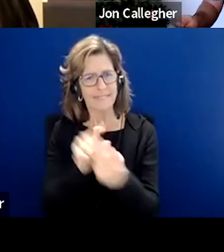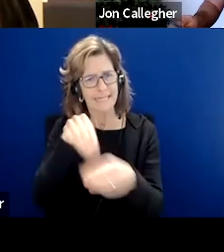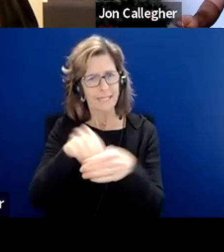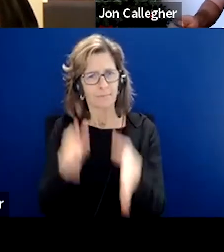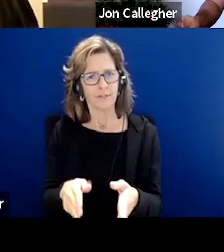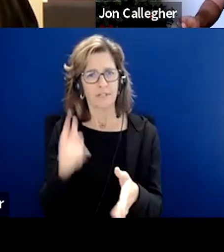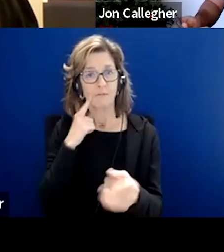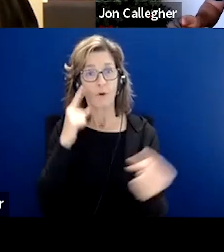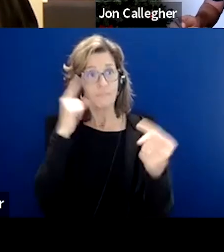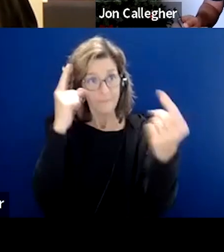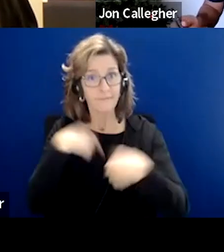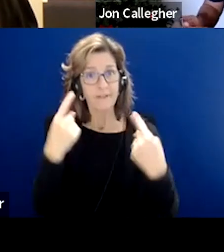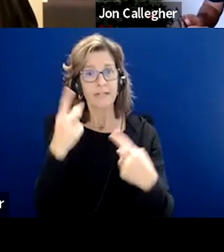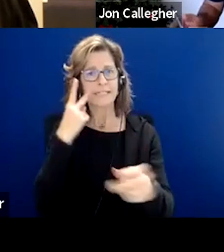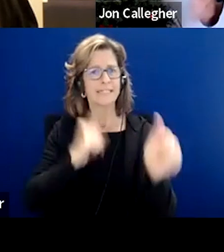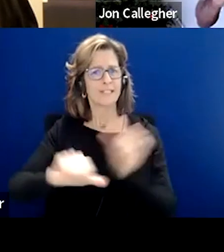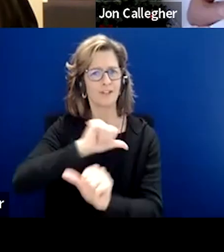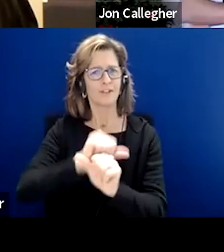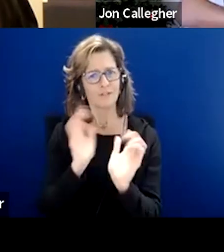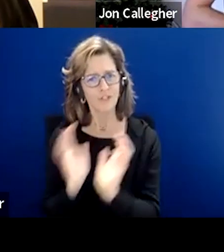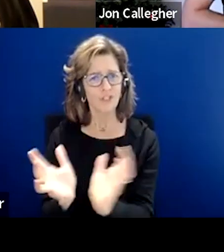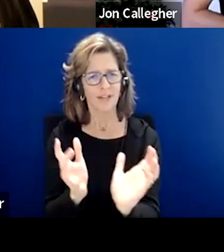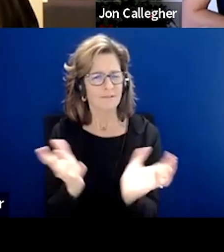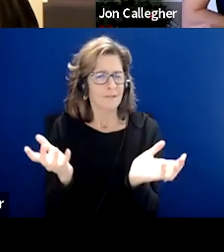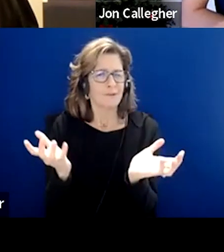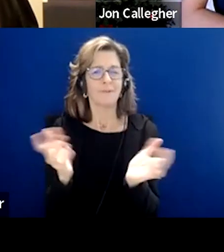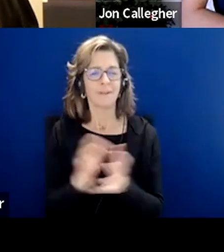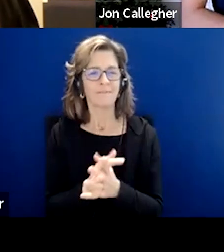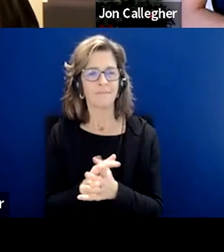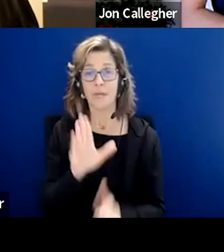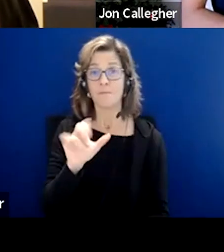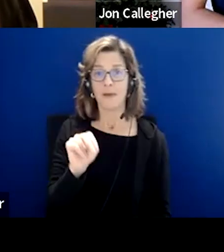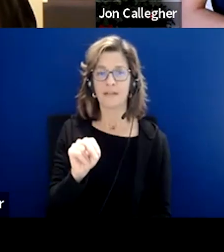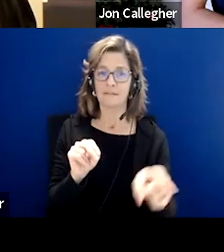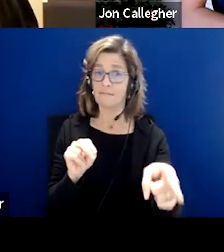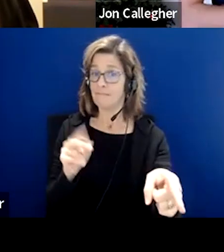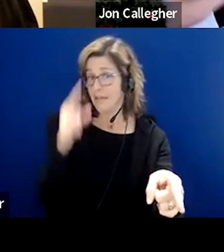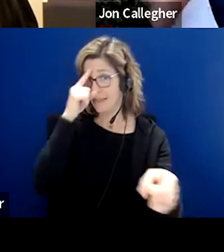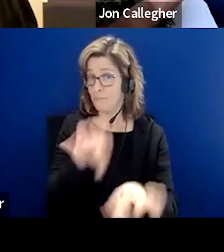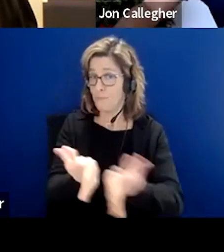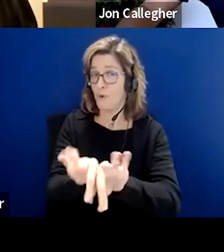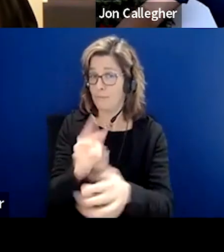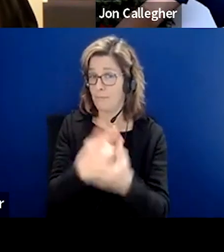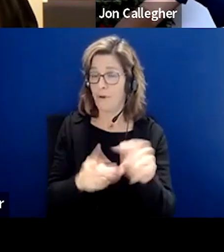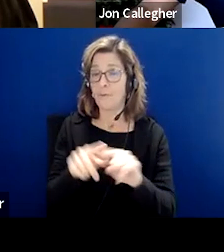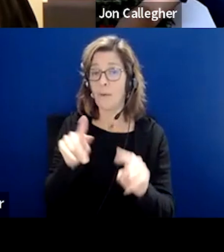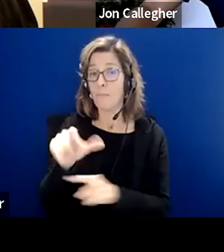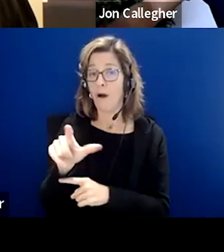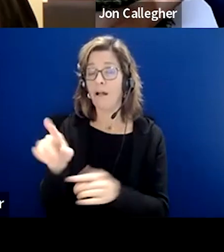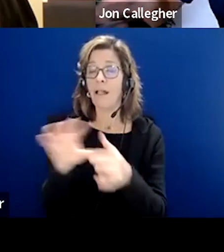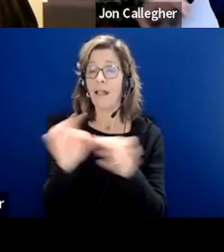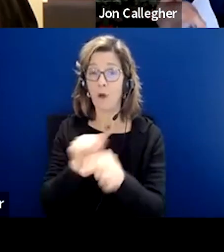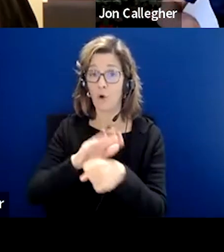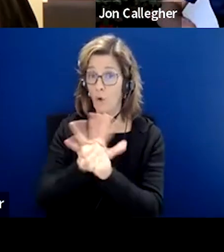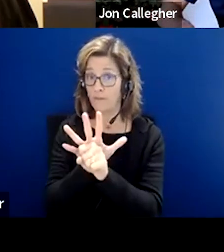Sure. Yeah, I think that's crucial. And I just wanted to add that to Paul's point there around COVID and